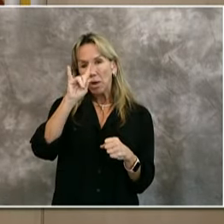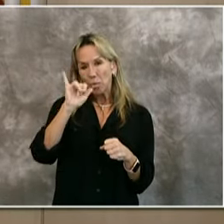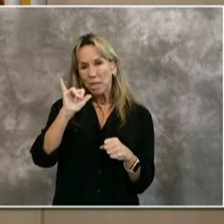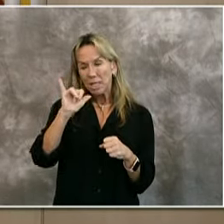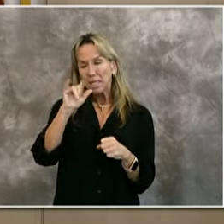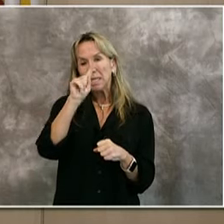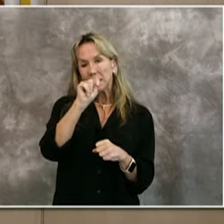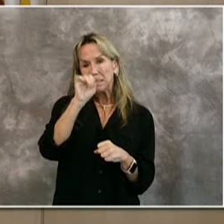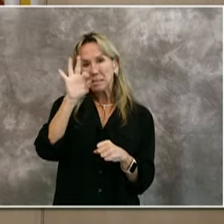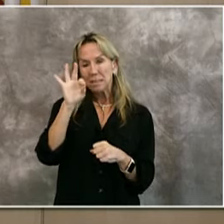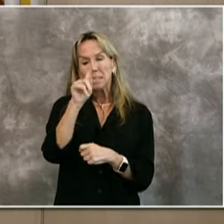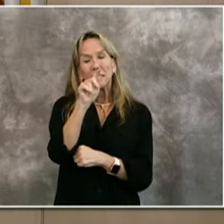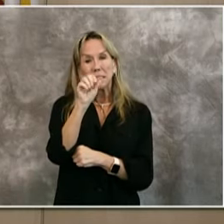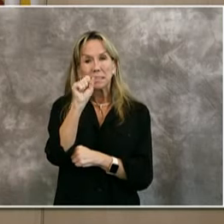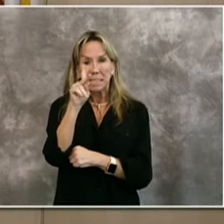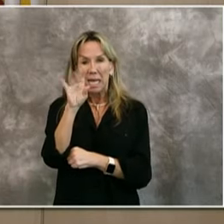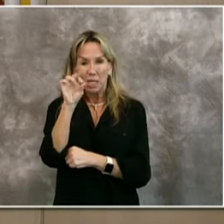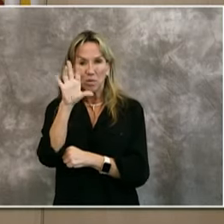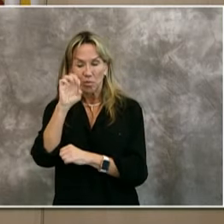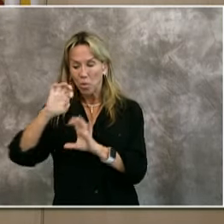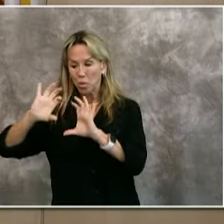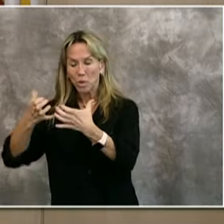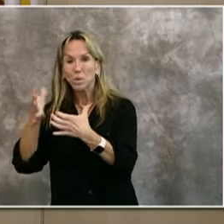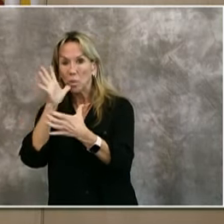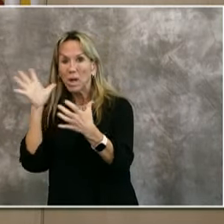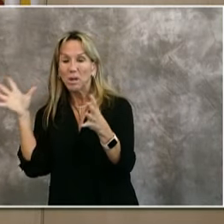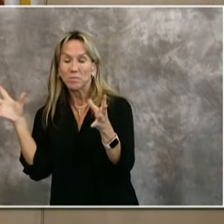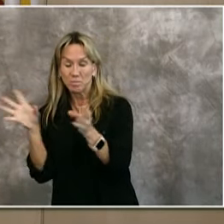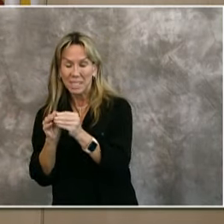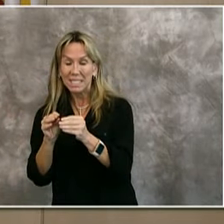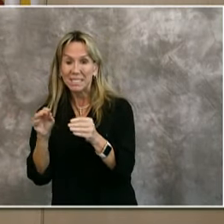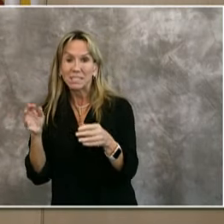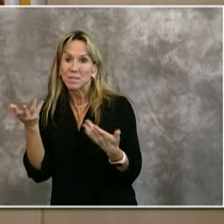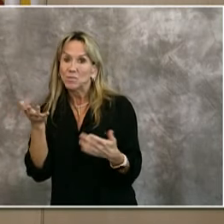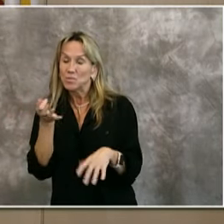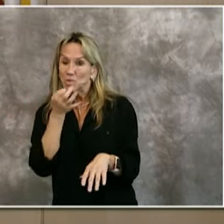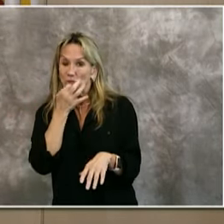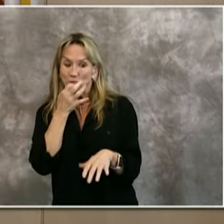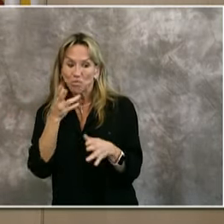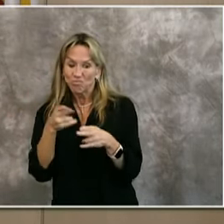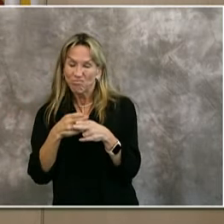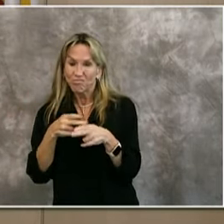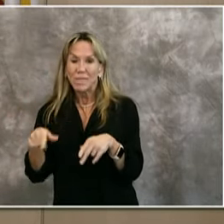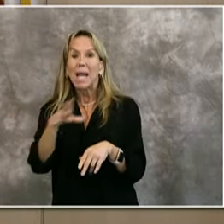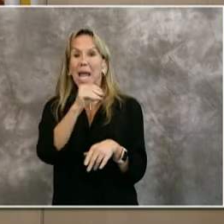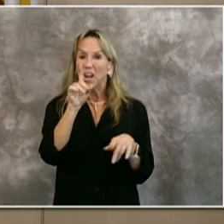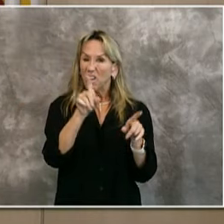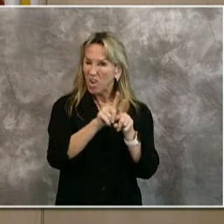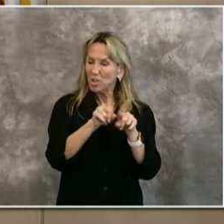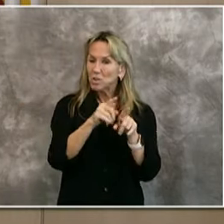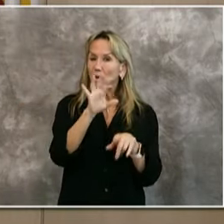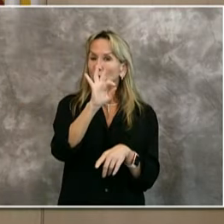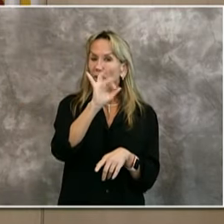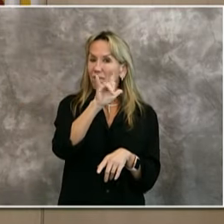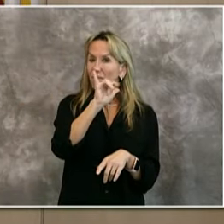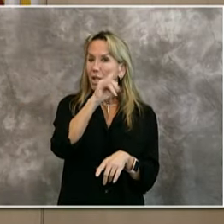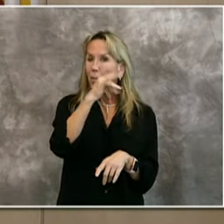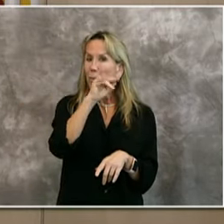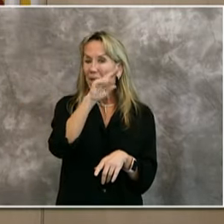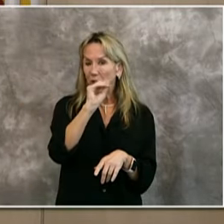actually will be meeting soon, and also the Filipino Task Force to help educate those